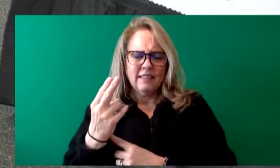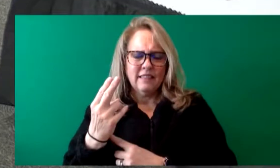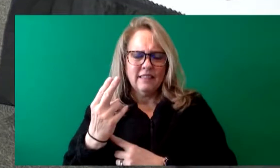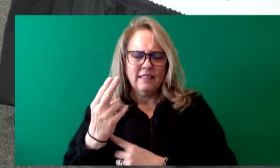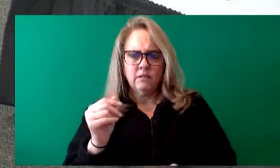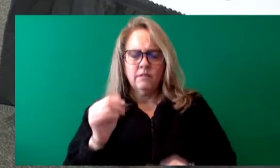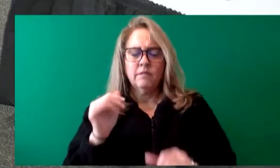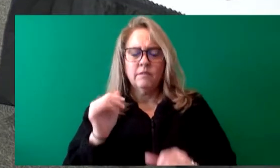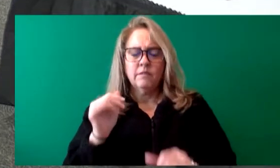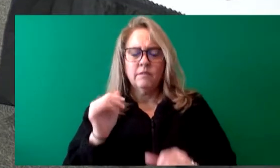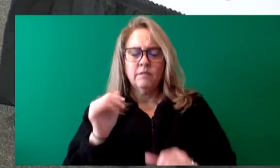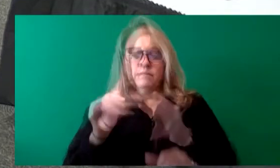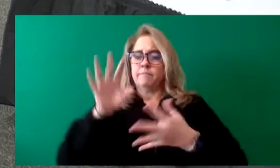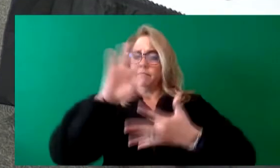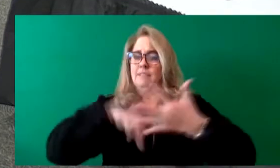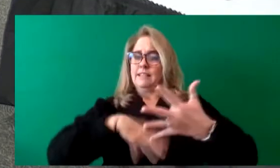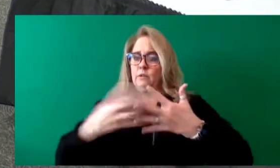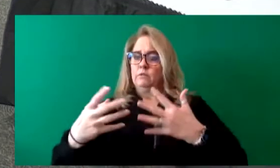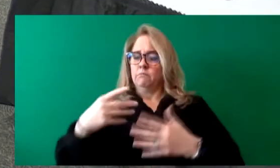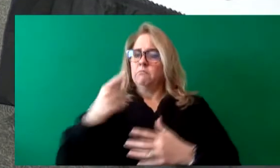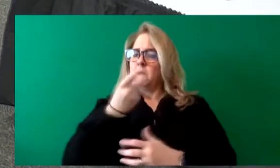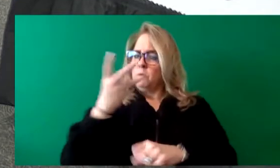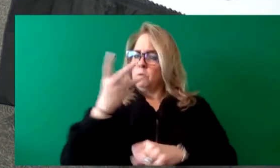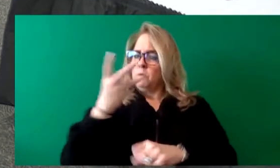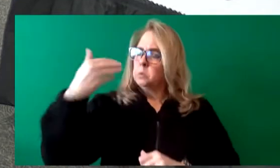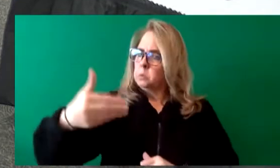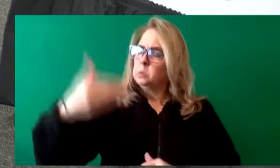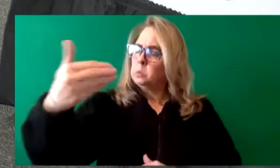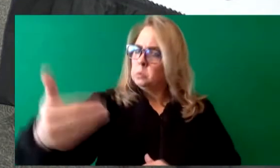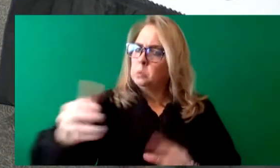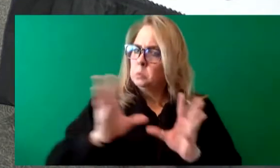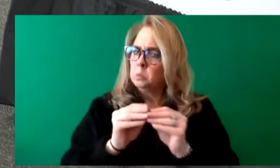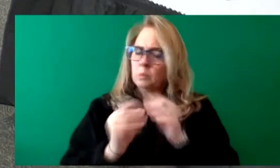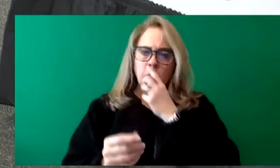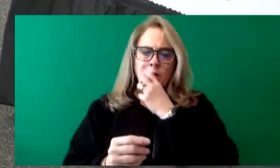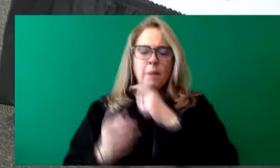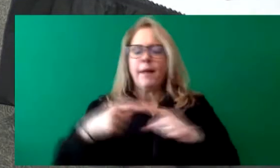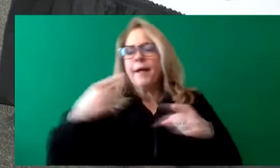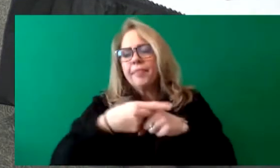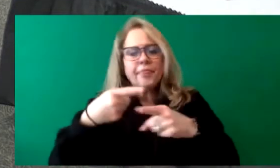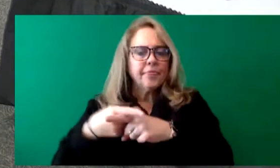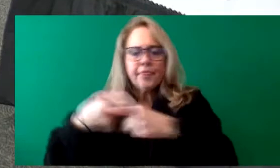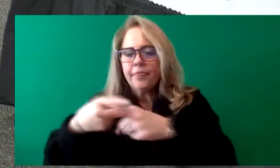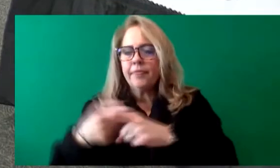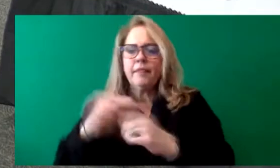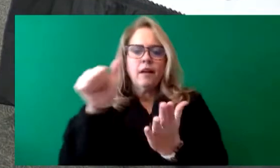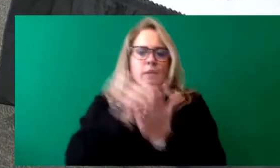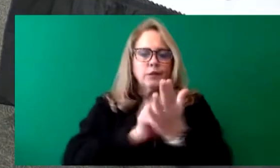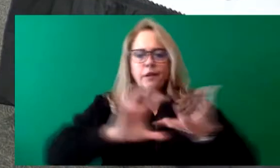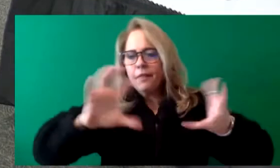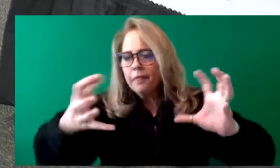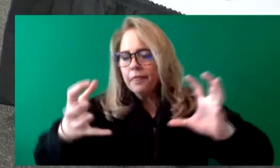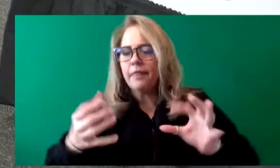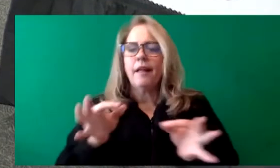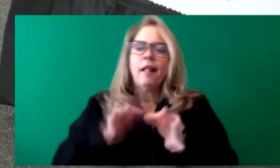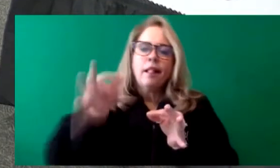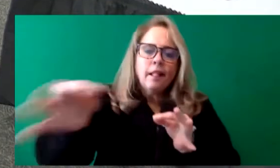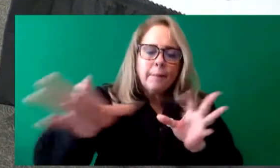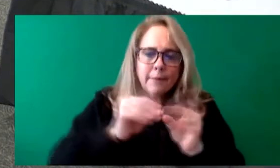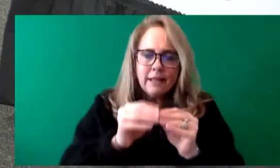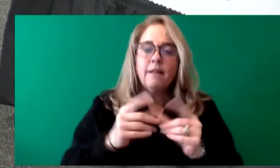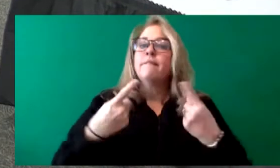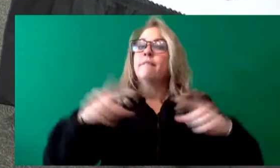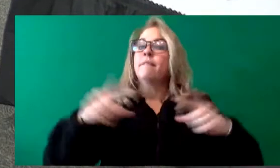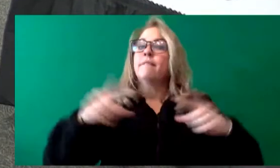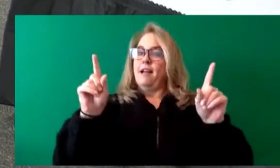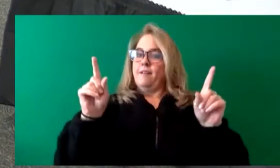and had to reschedule due to various conflicts and changes in the agenda. So we're so happy to have the opportunity to